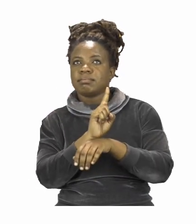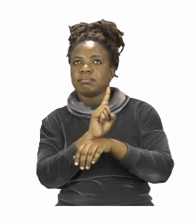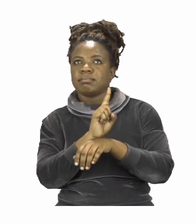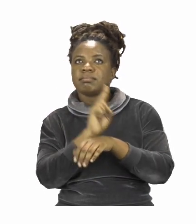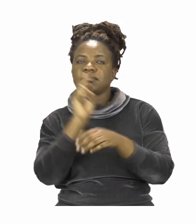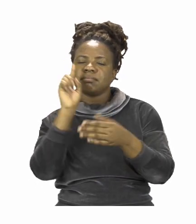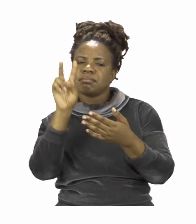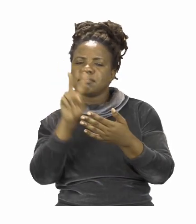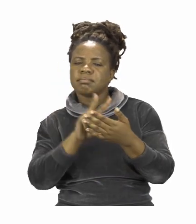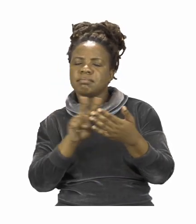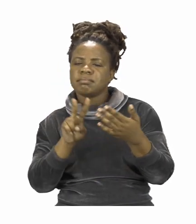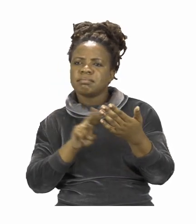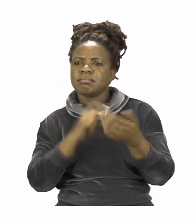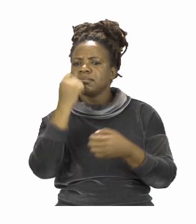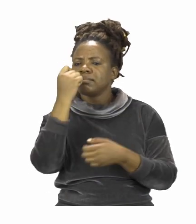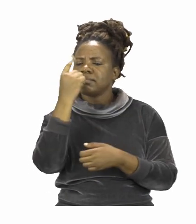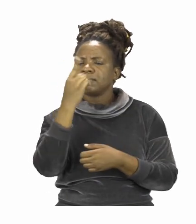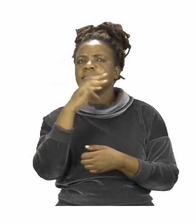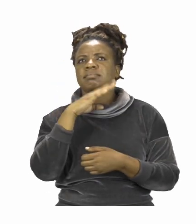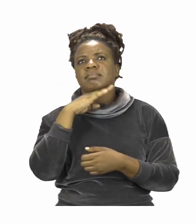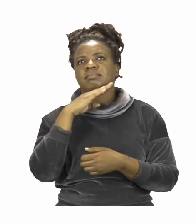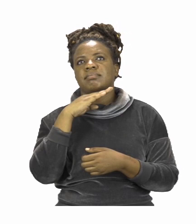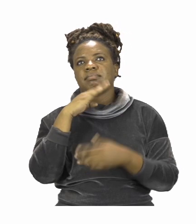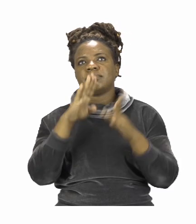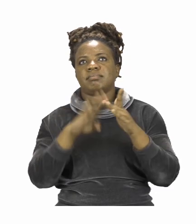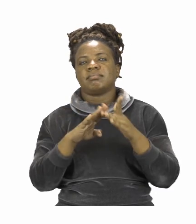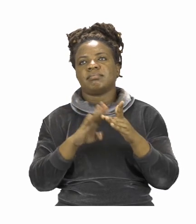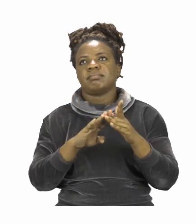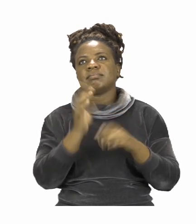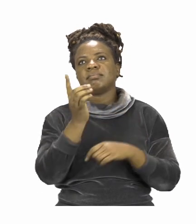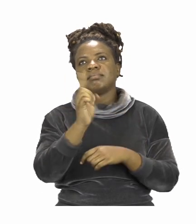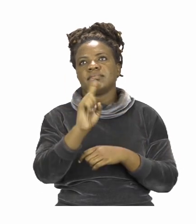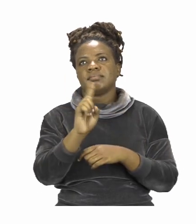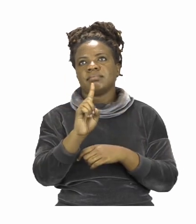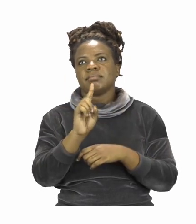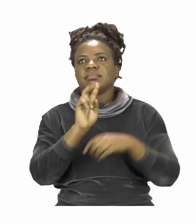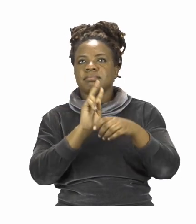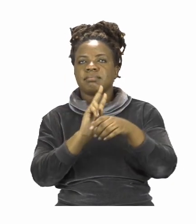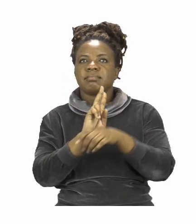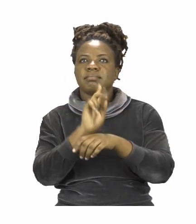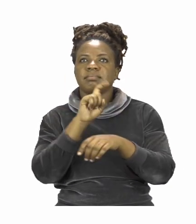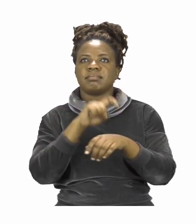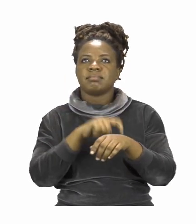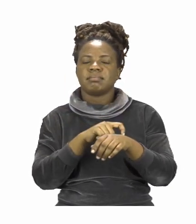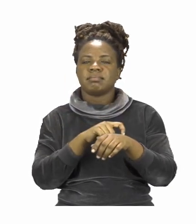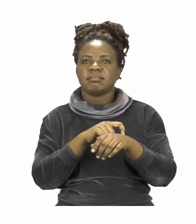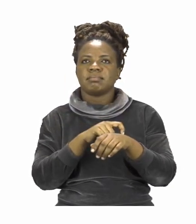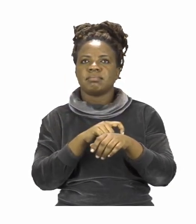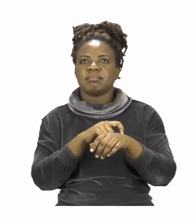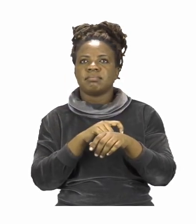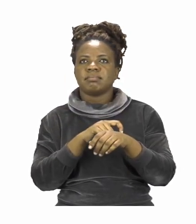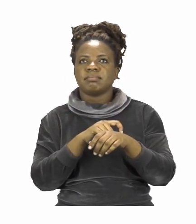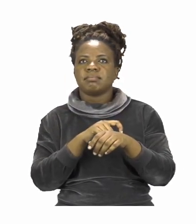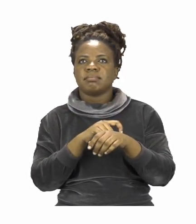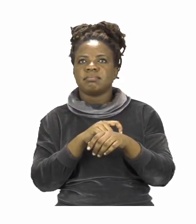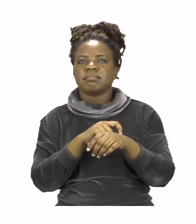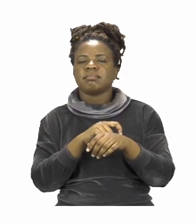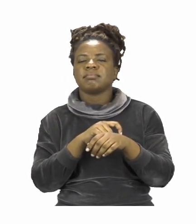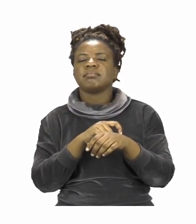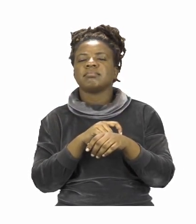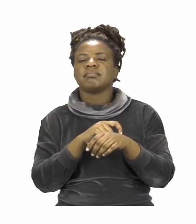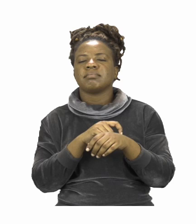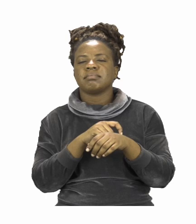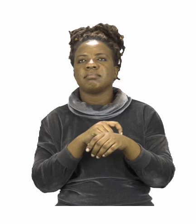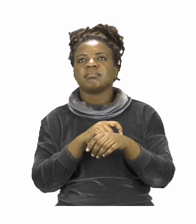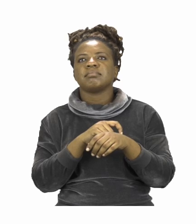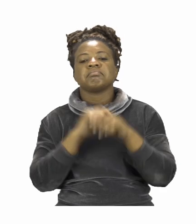to understand what the story is all about. The second time is to make sure that we know what